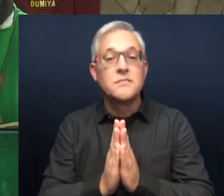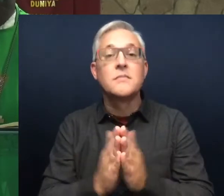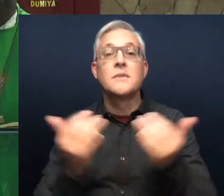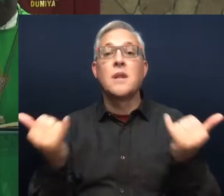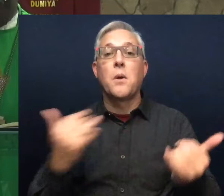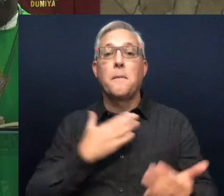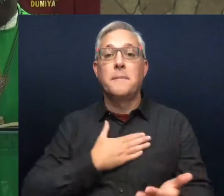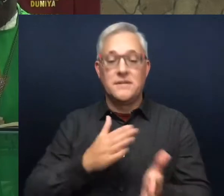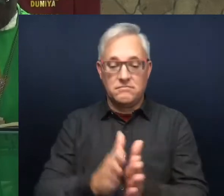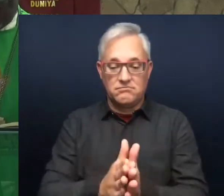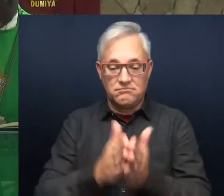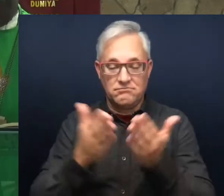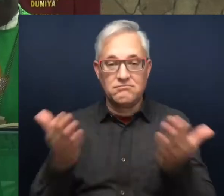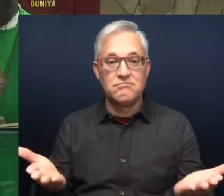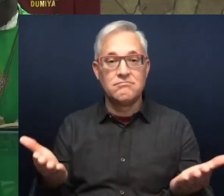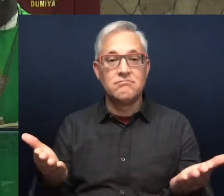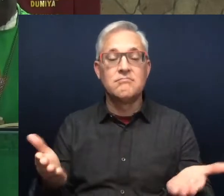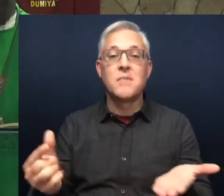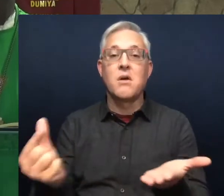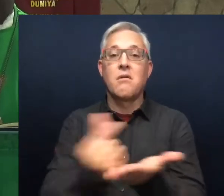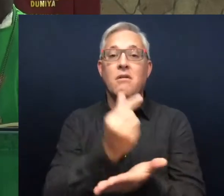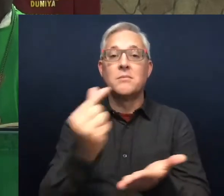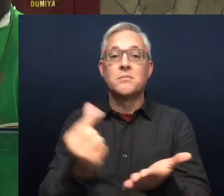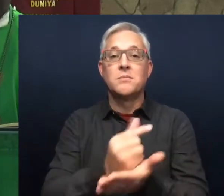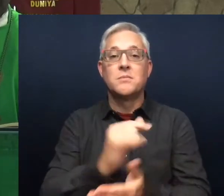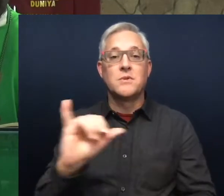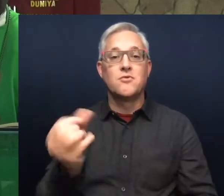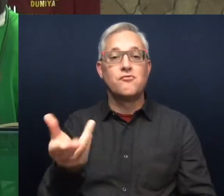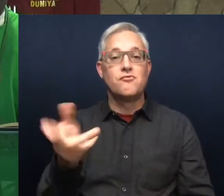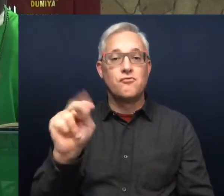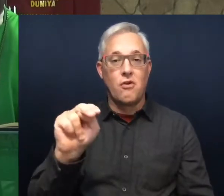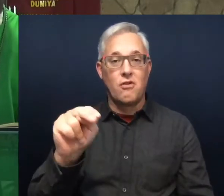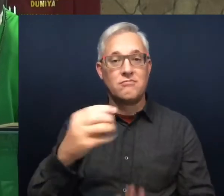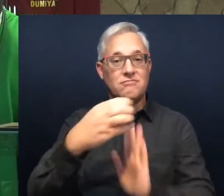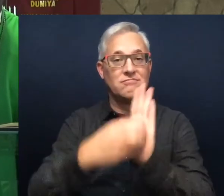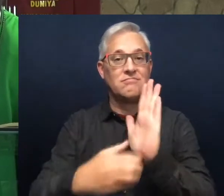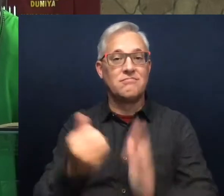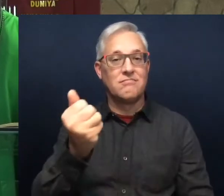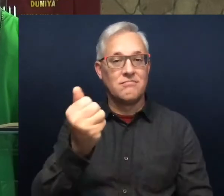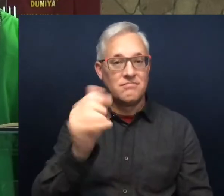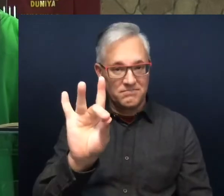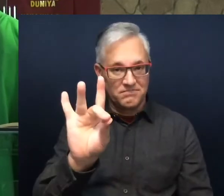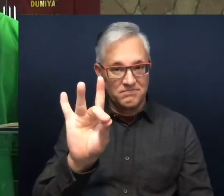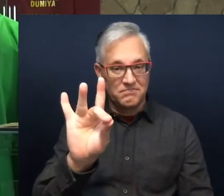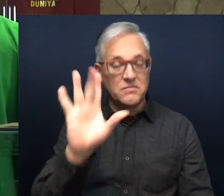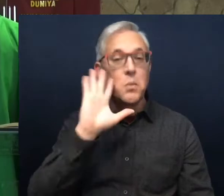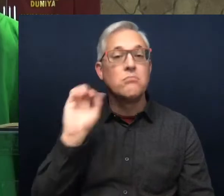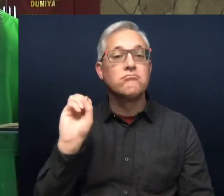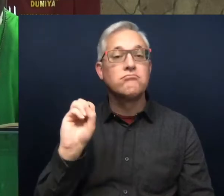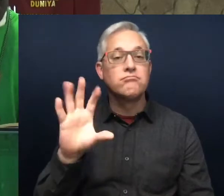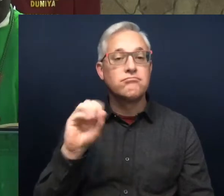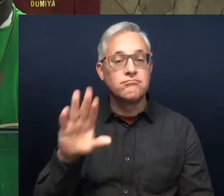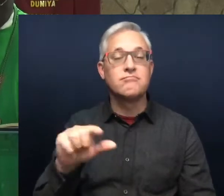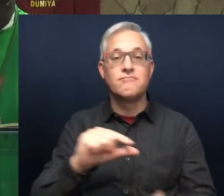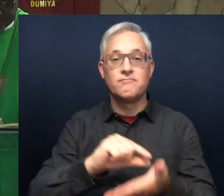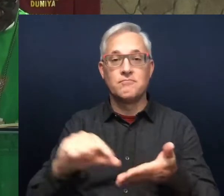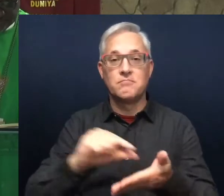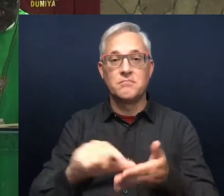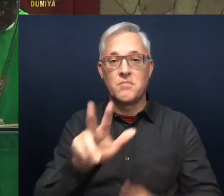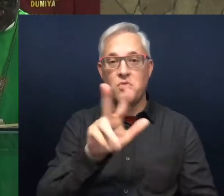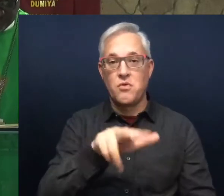the Gospel according to John chapter 18, and I'll read verses 33 to